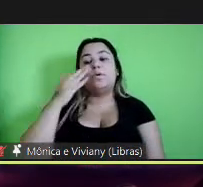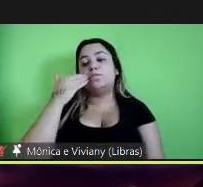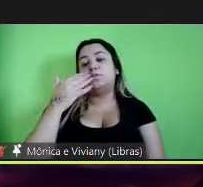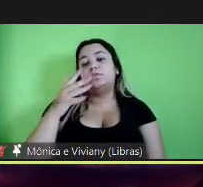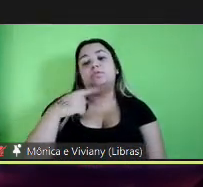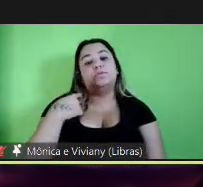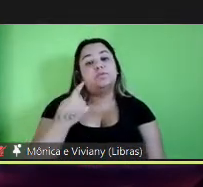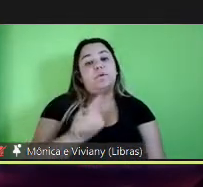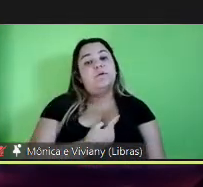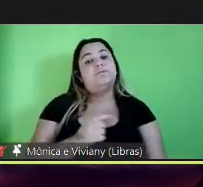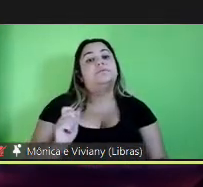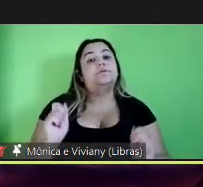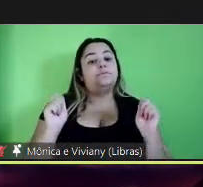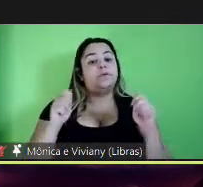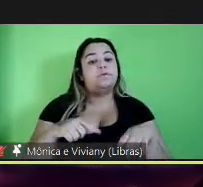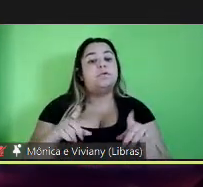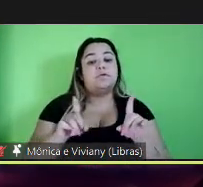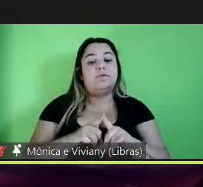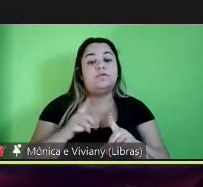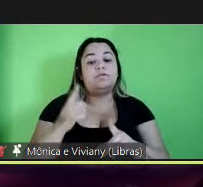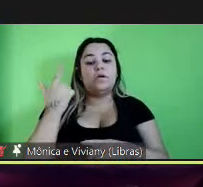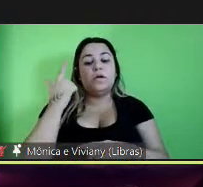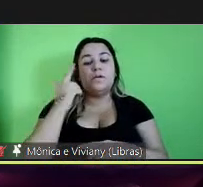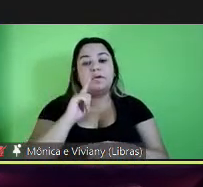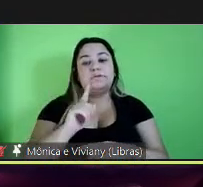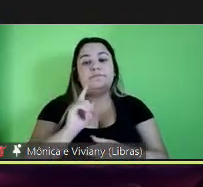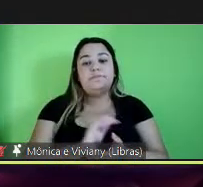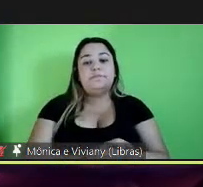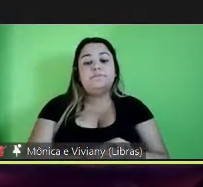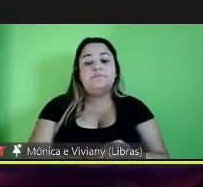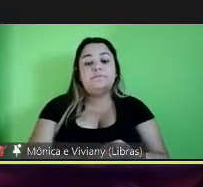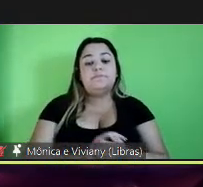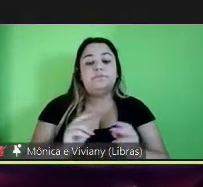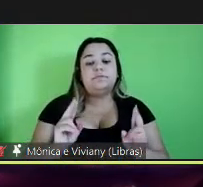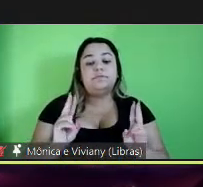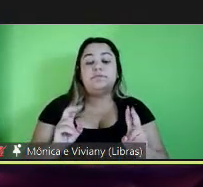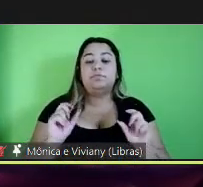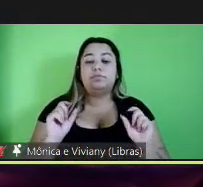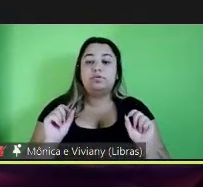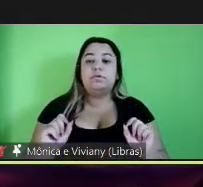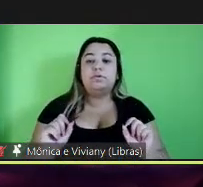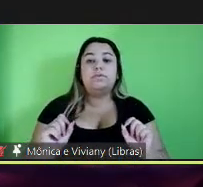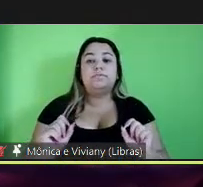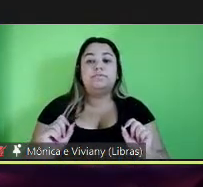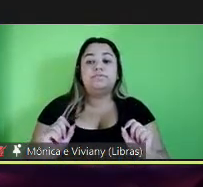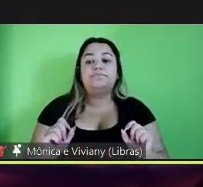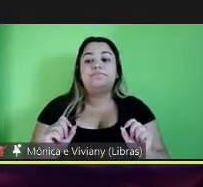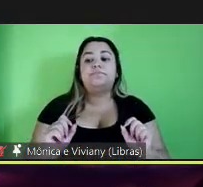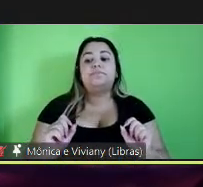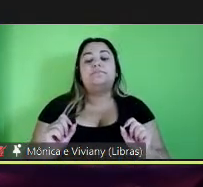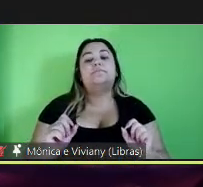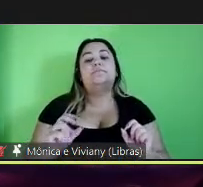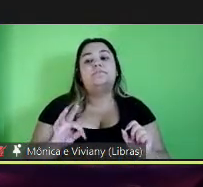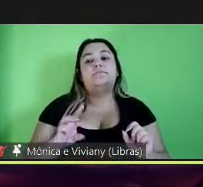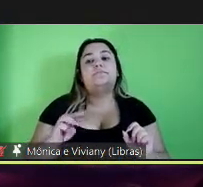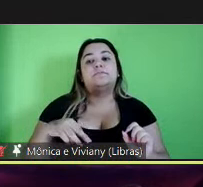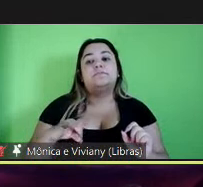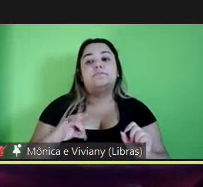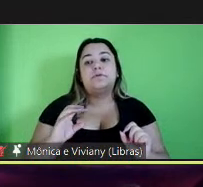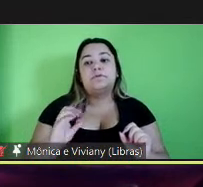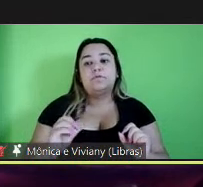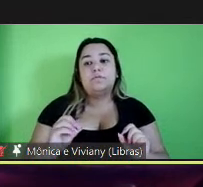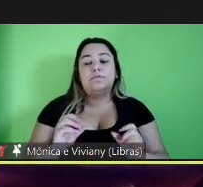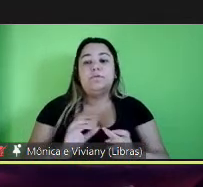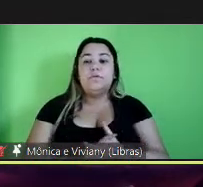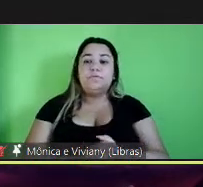nursing and midwifery, we address public health practices in the United Kingdom from 3